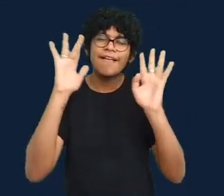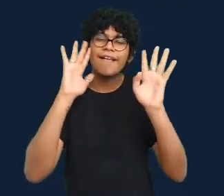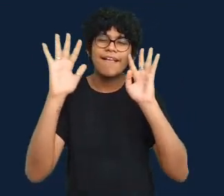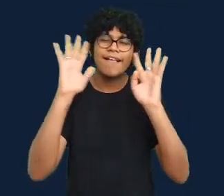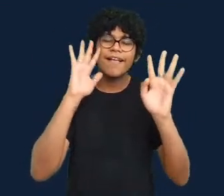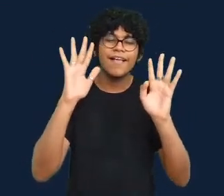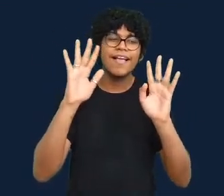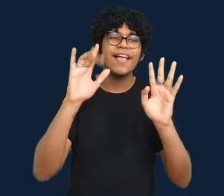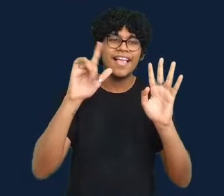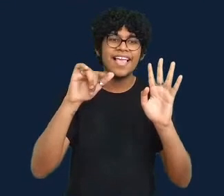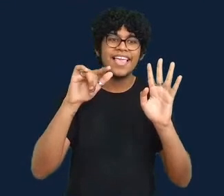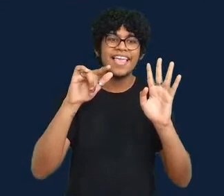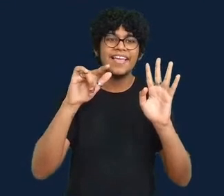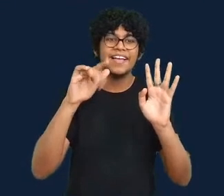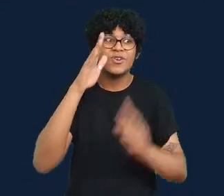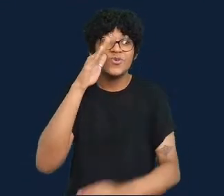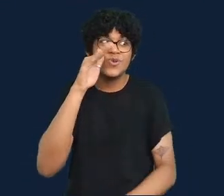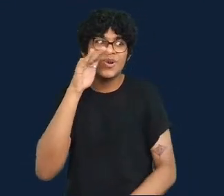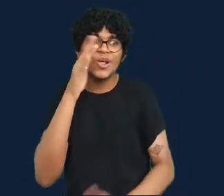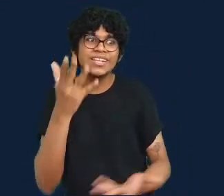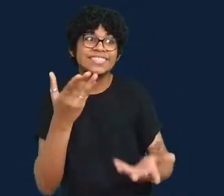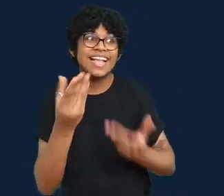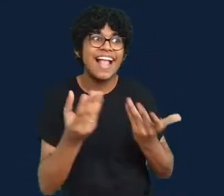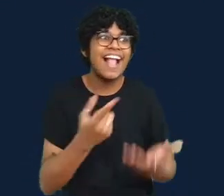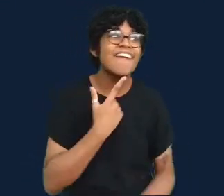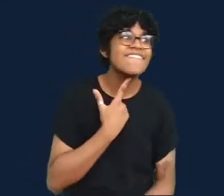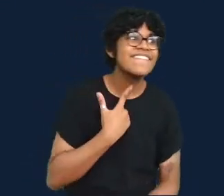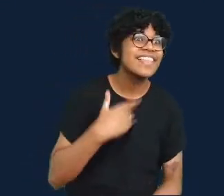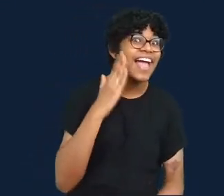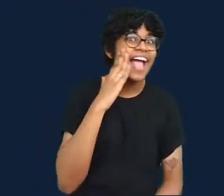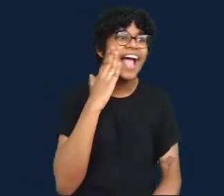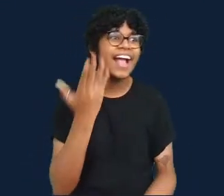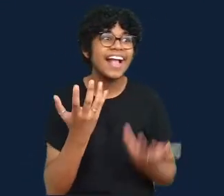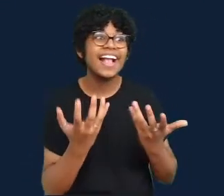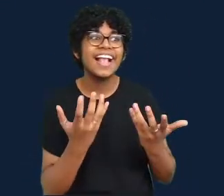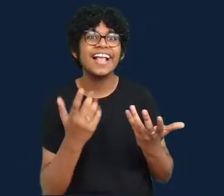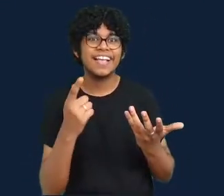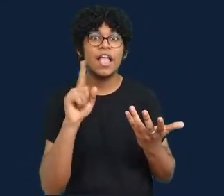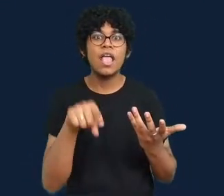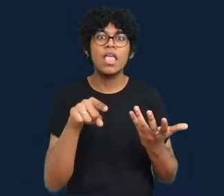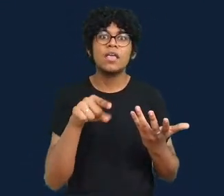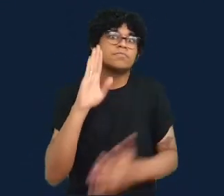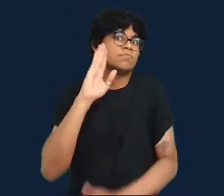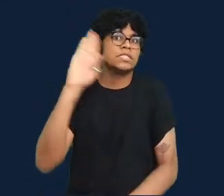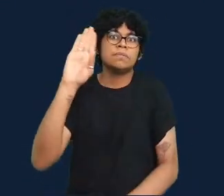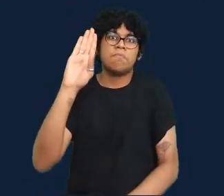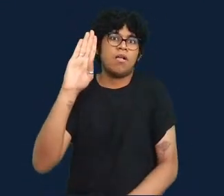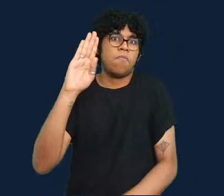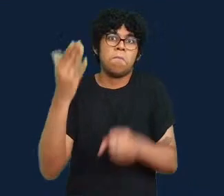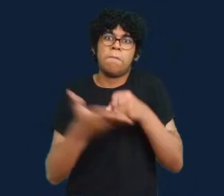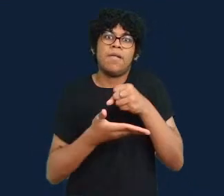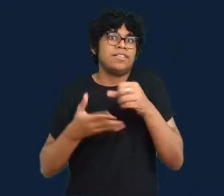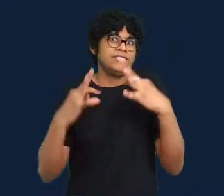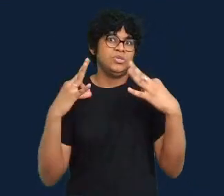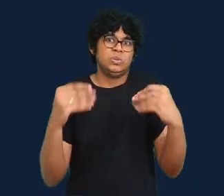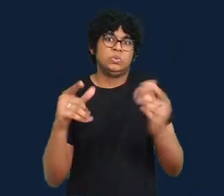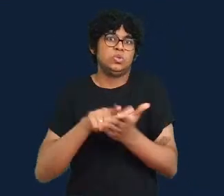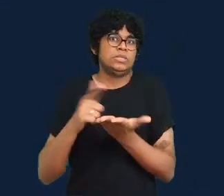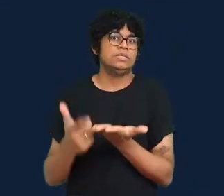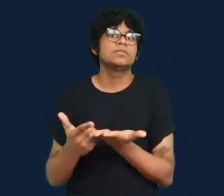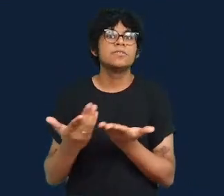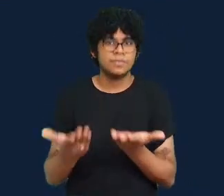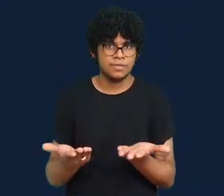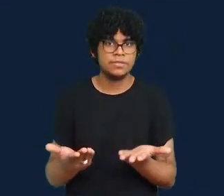key creative thing to all of this. If you're curious, you'll ask interesting questions. If you ask